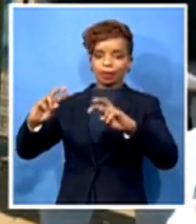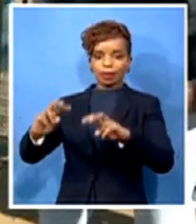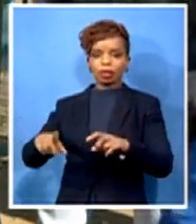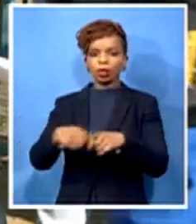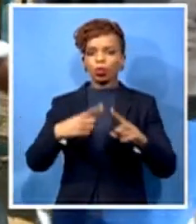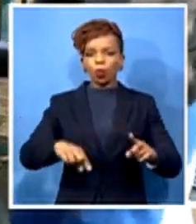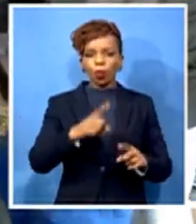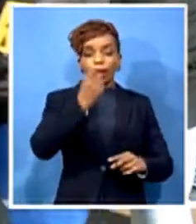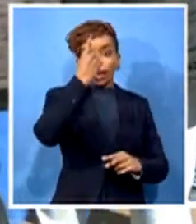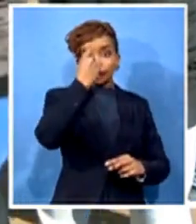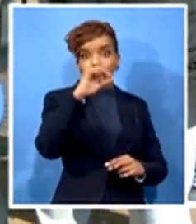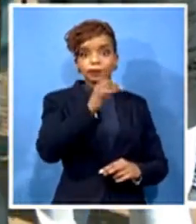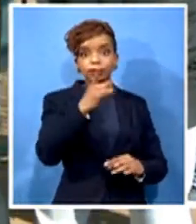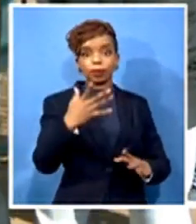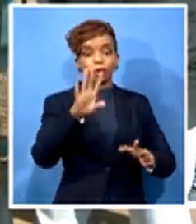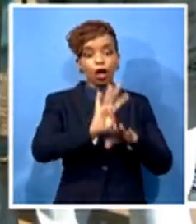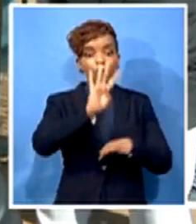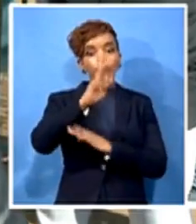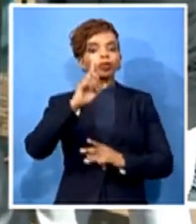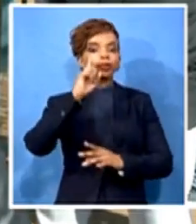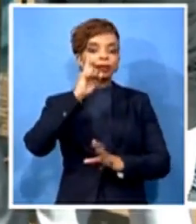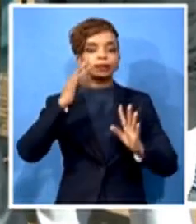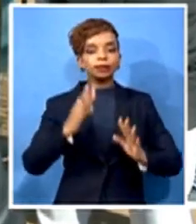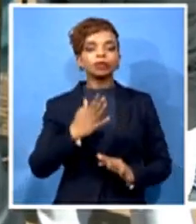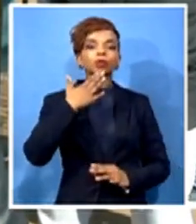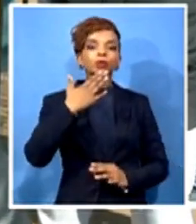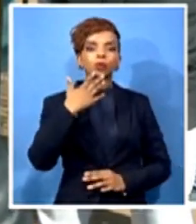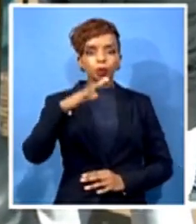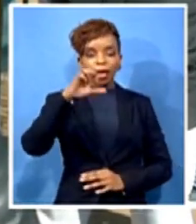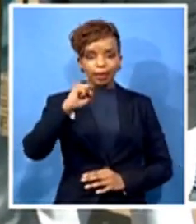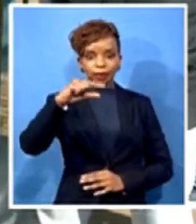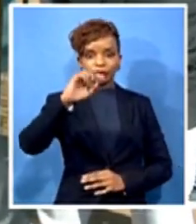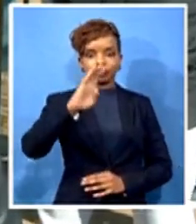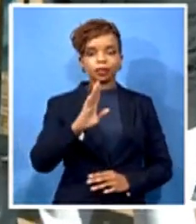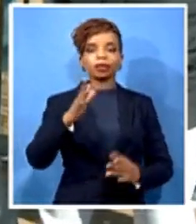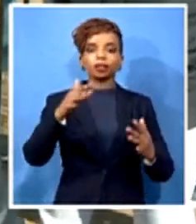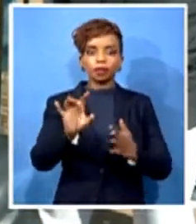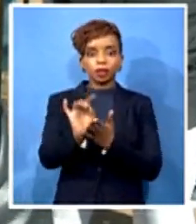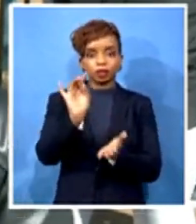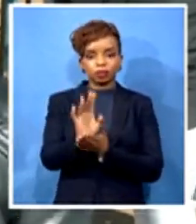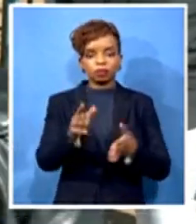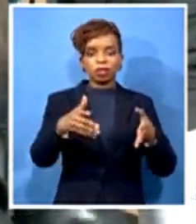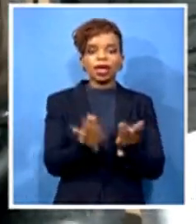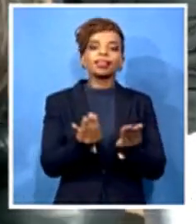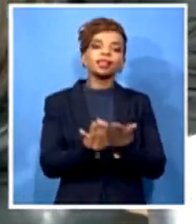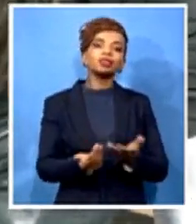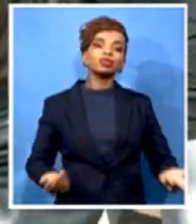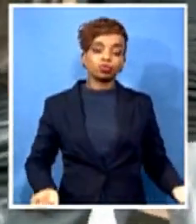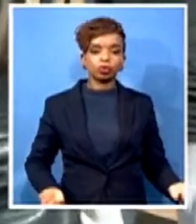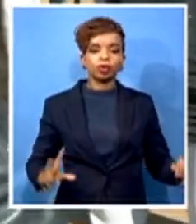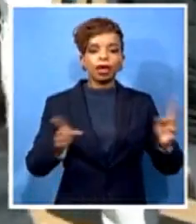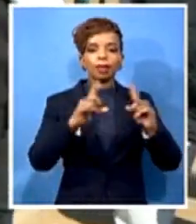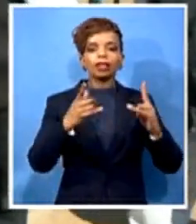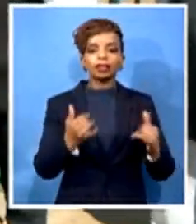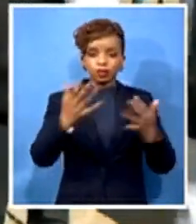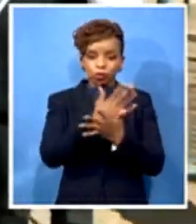are SGB-appointed teachers, have been fired at the school. But to talk to us a bit further is one of the parents, Me Reni